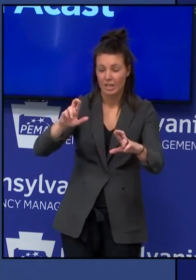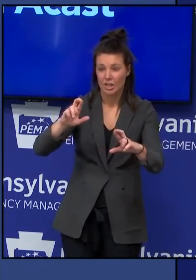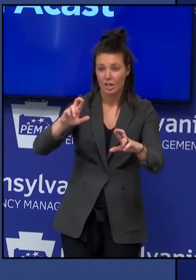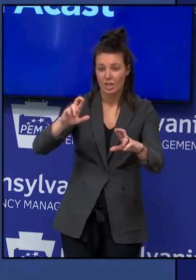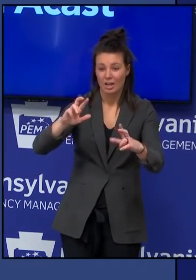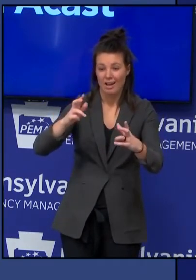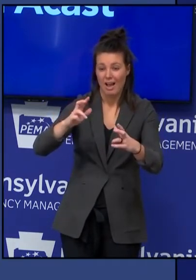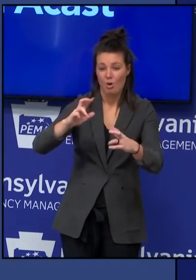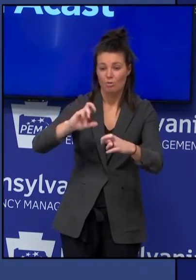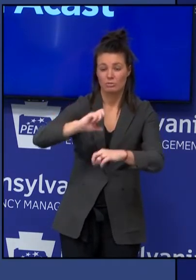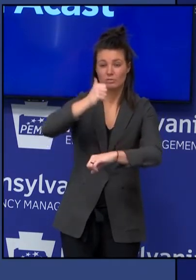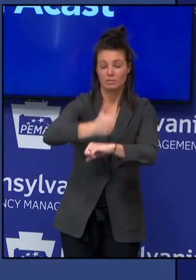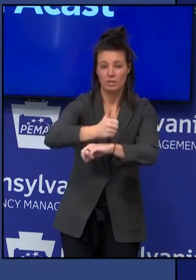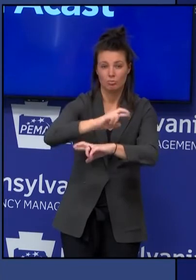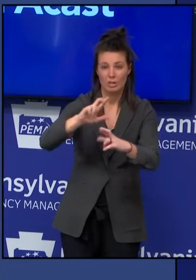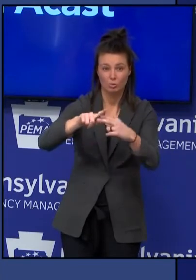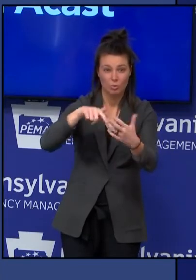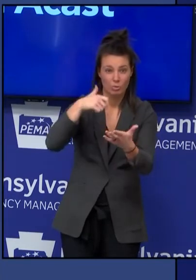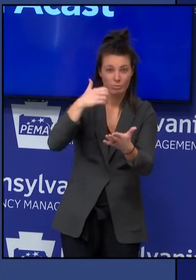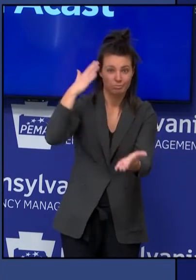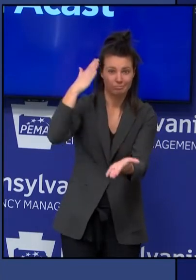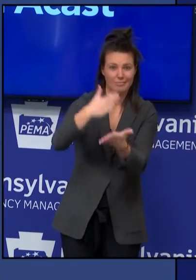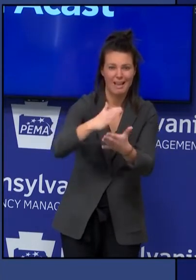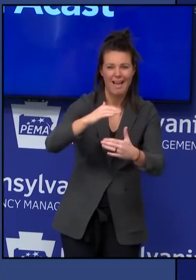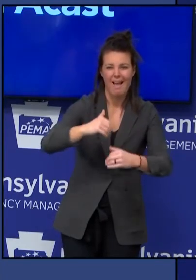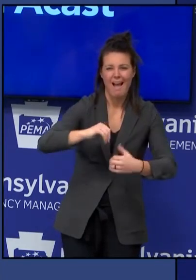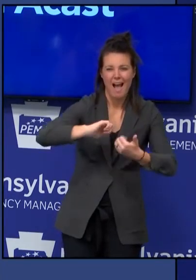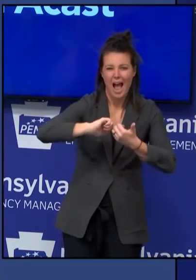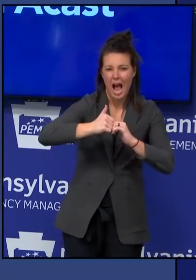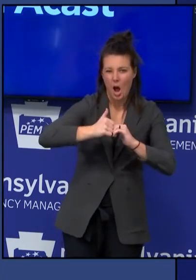that stopped this? So who made this mistake and how?